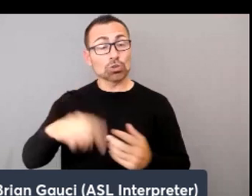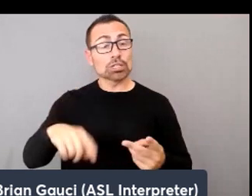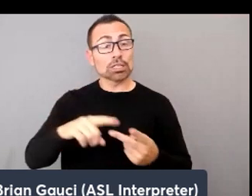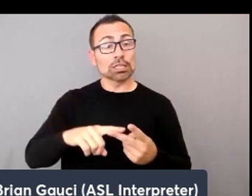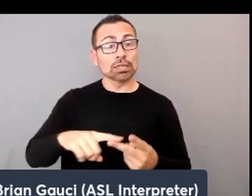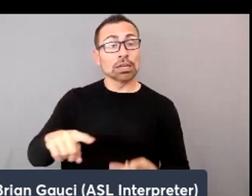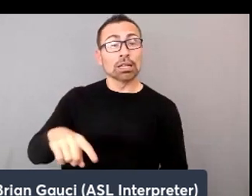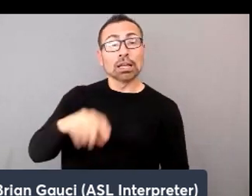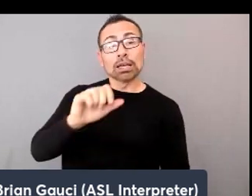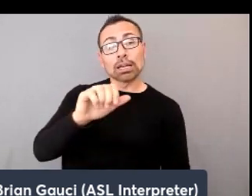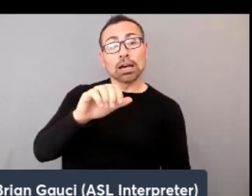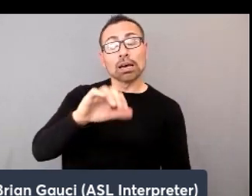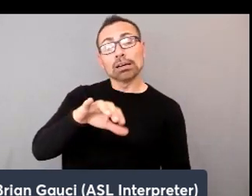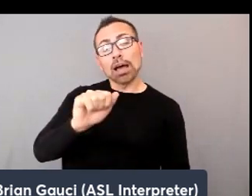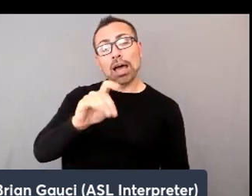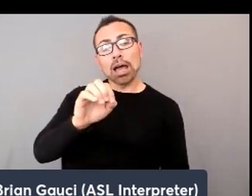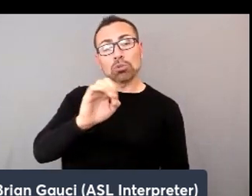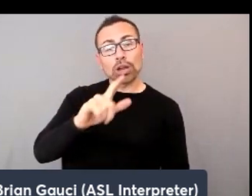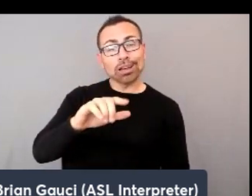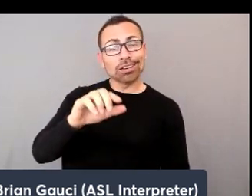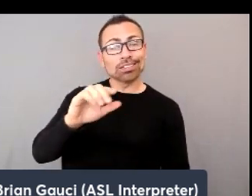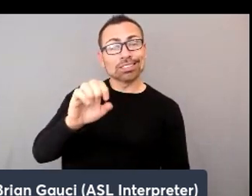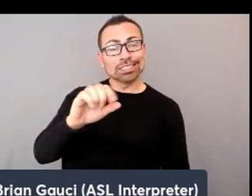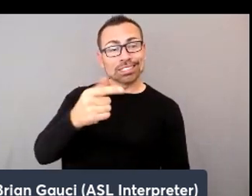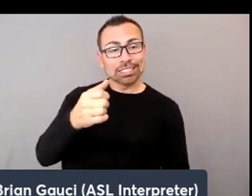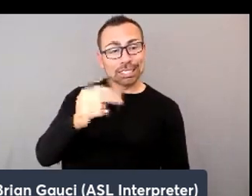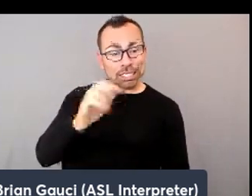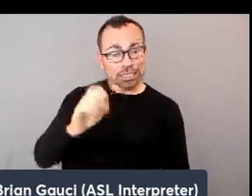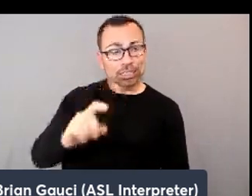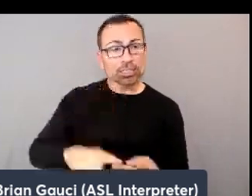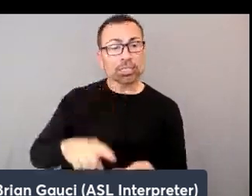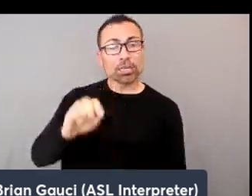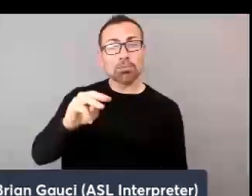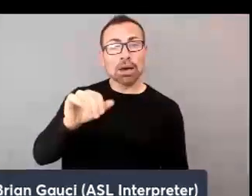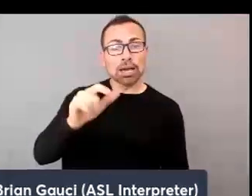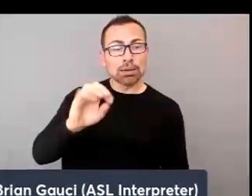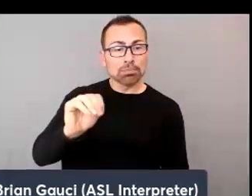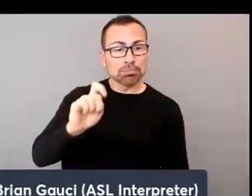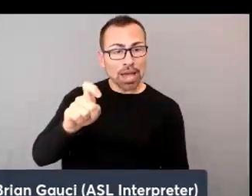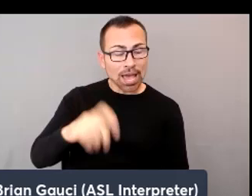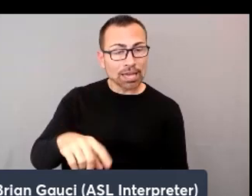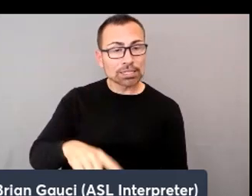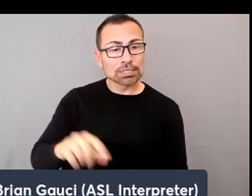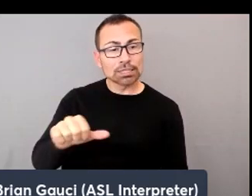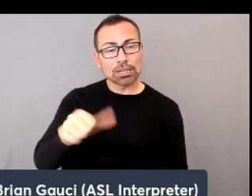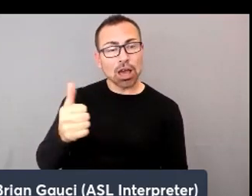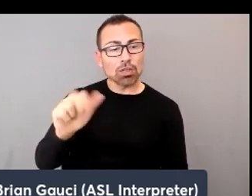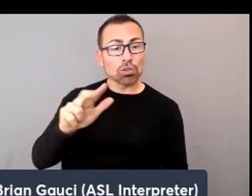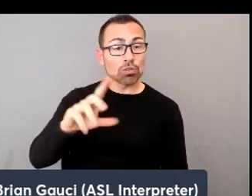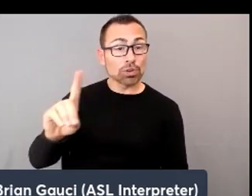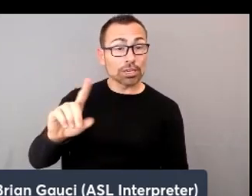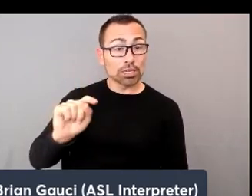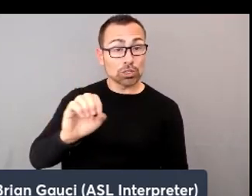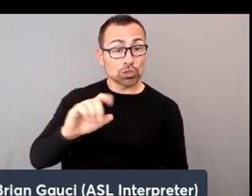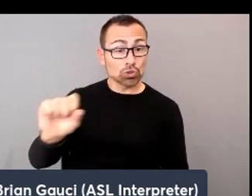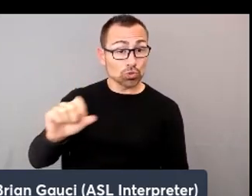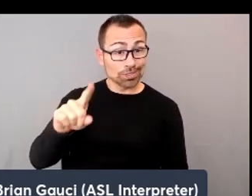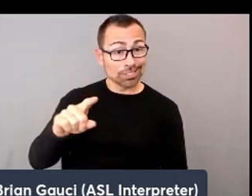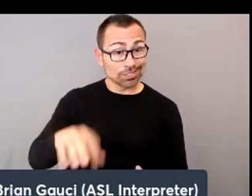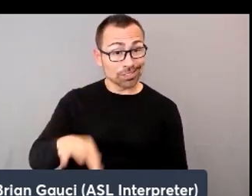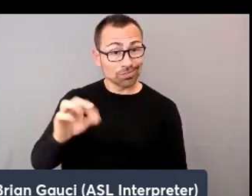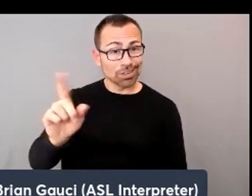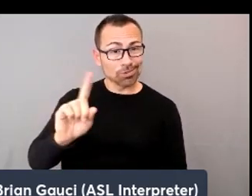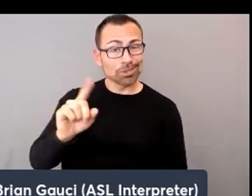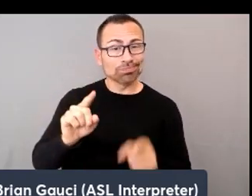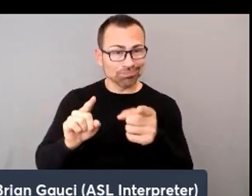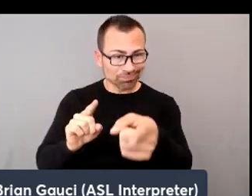Unreal Engine, Maya, Max, and a bunch of other 3D tools that you can find in the documentation.